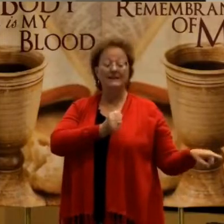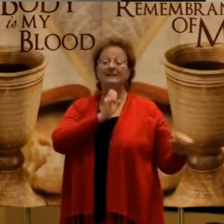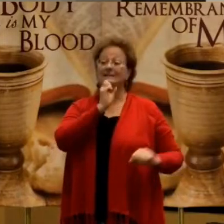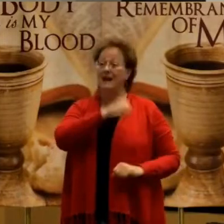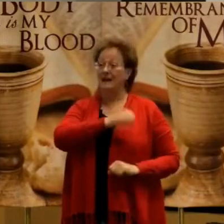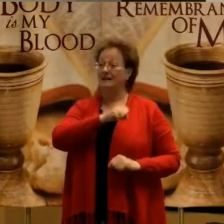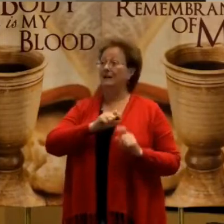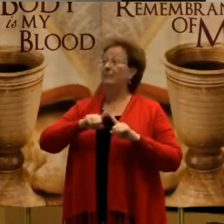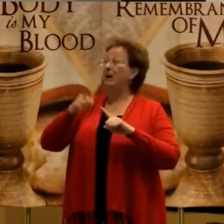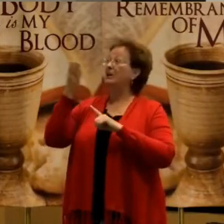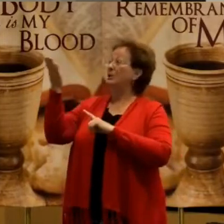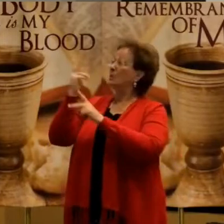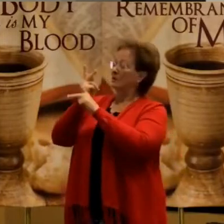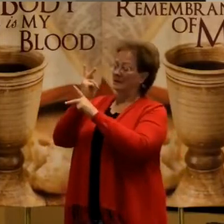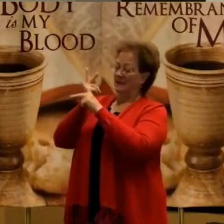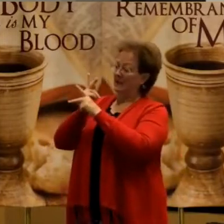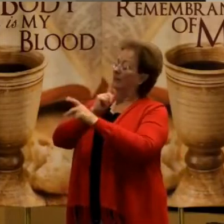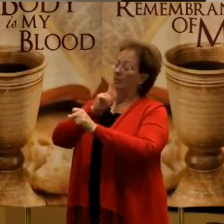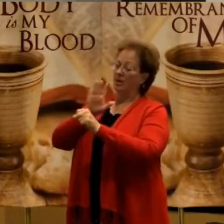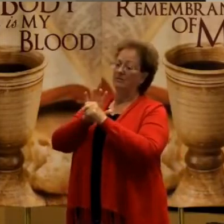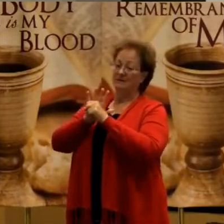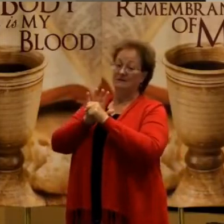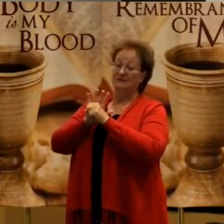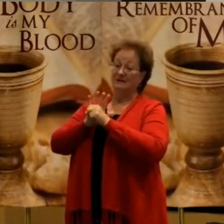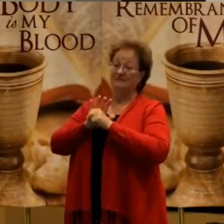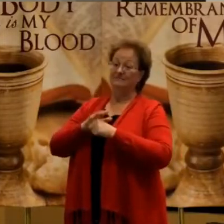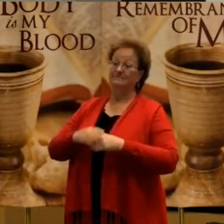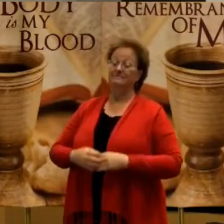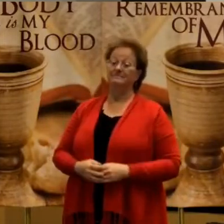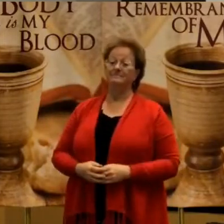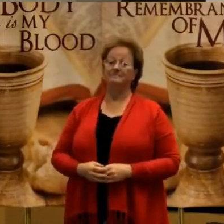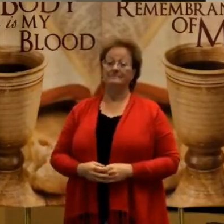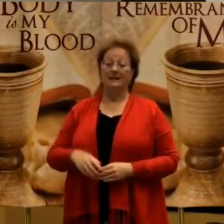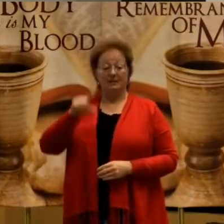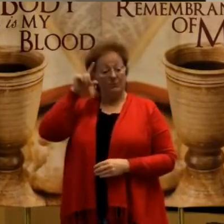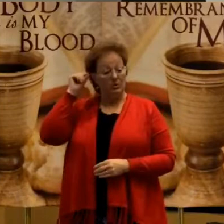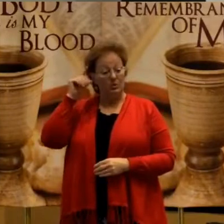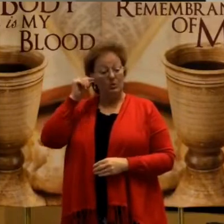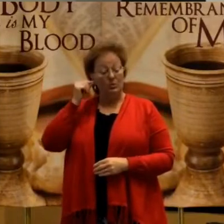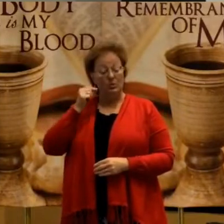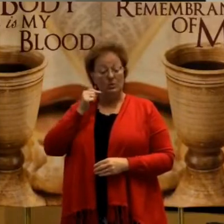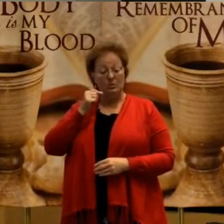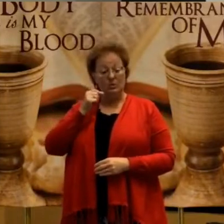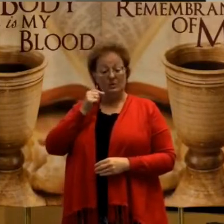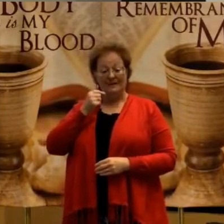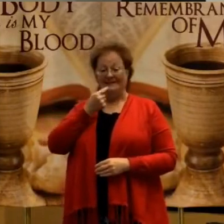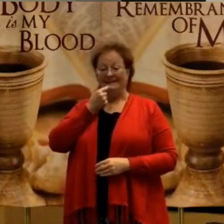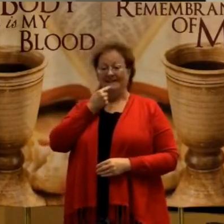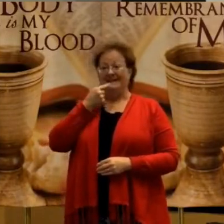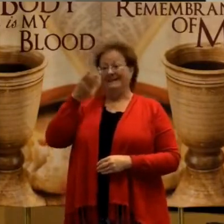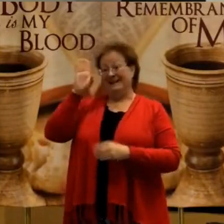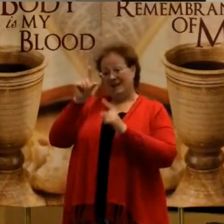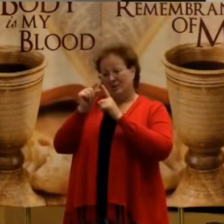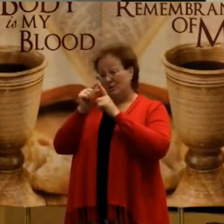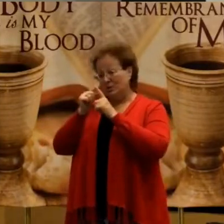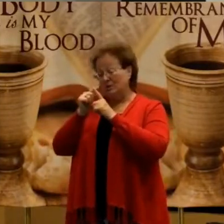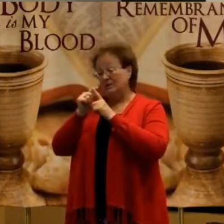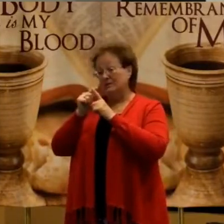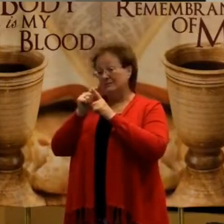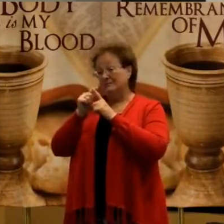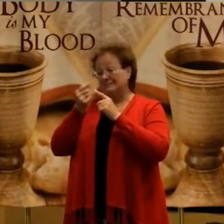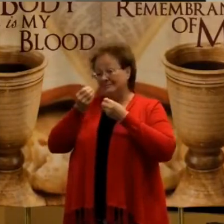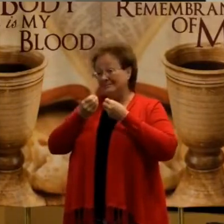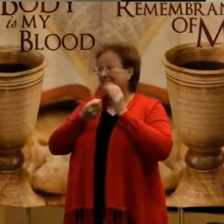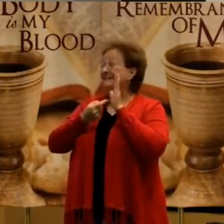keeps your covenant promise. You see what Moses is doing here? He's quoting God's covenant promises to